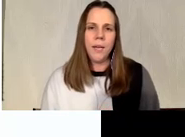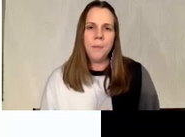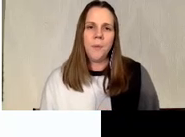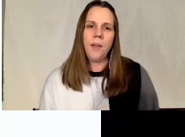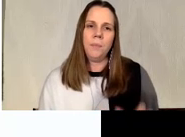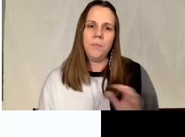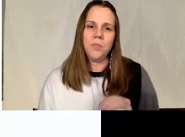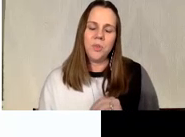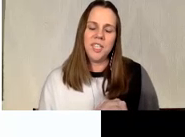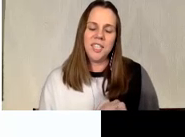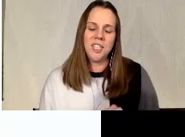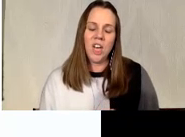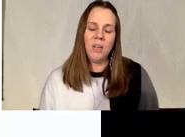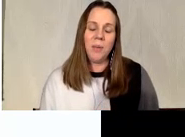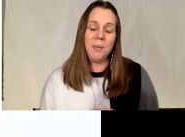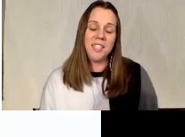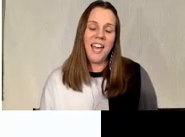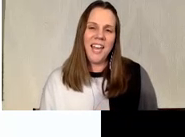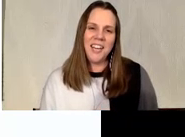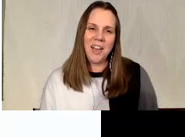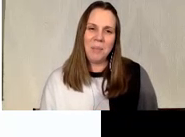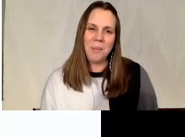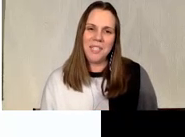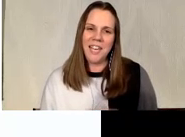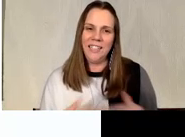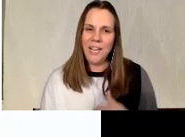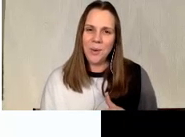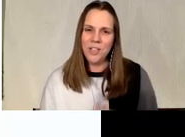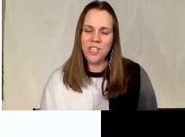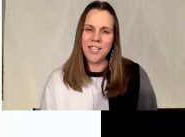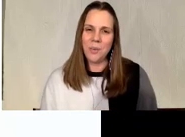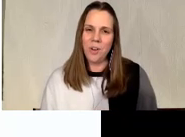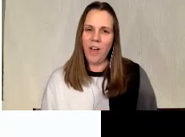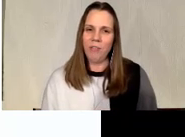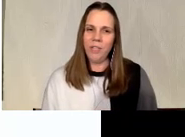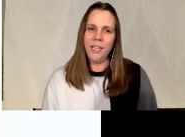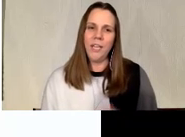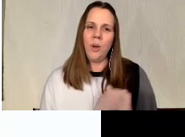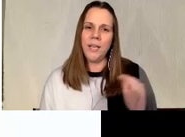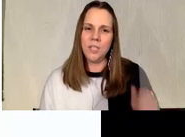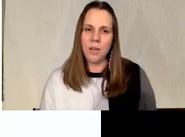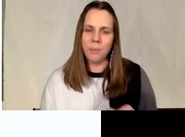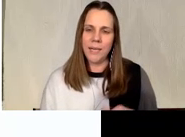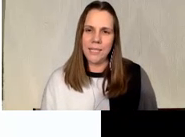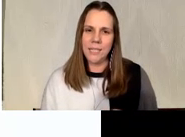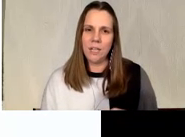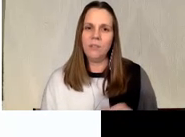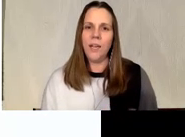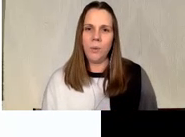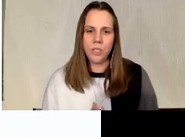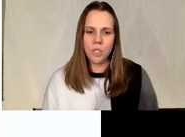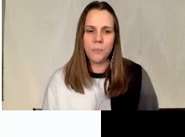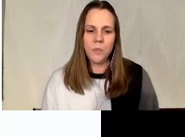But the reason this is called baby sign and not baby sign language is that we're not really going into the complexities